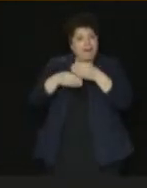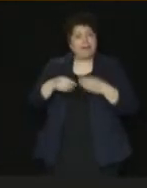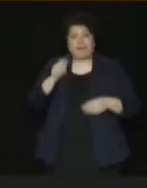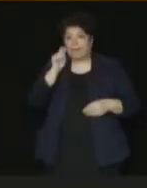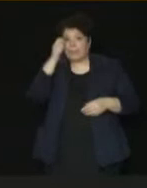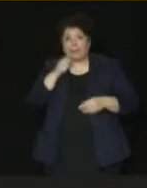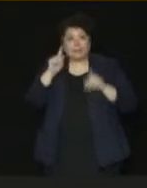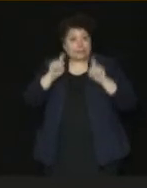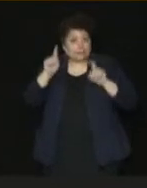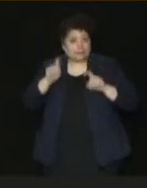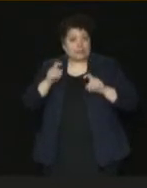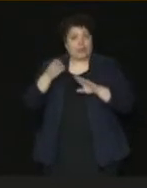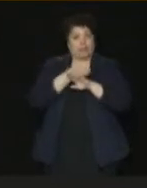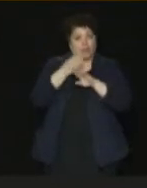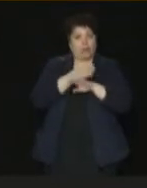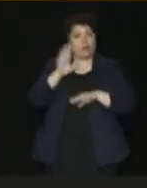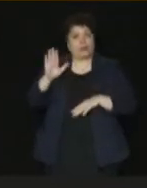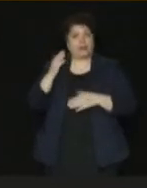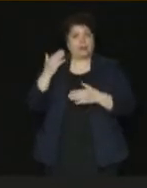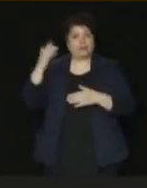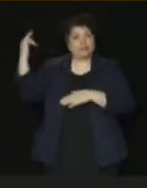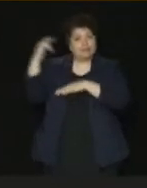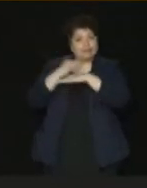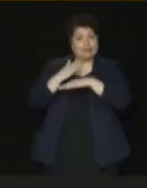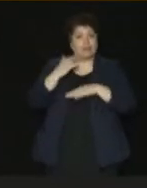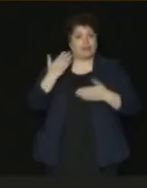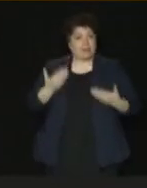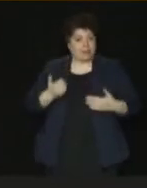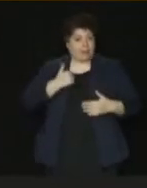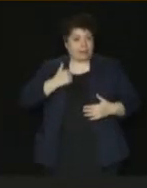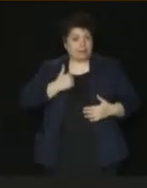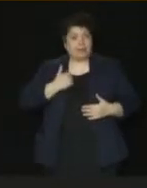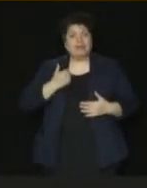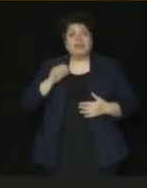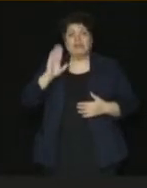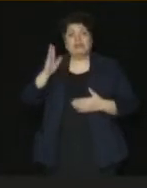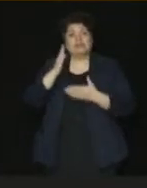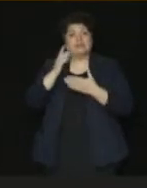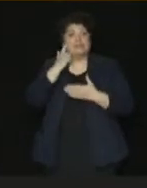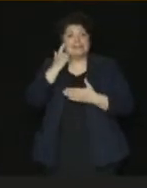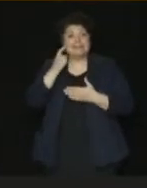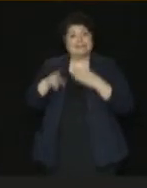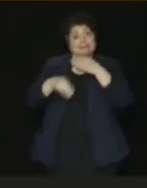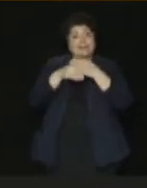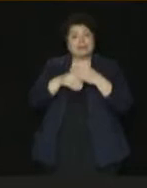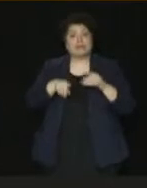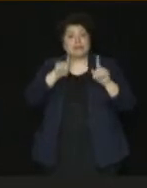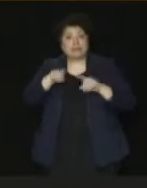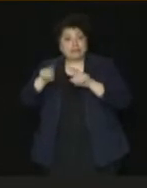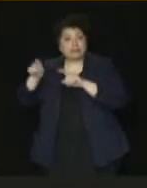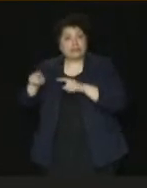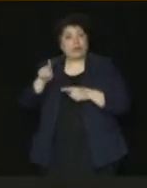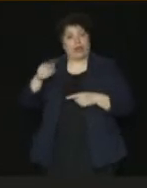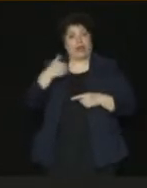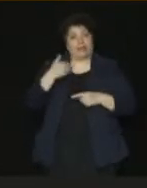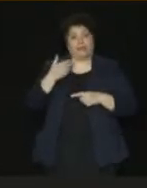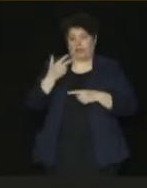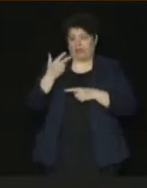that we announced most recently on mandatory testing and 2 or 3 day quarantine or 3-day